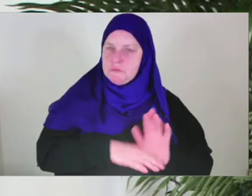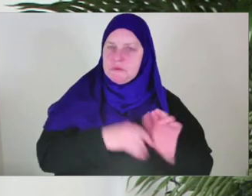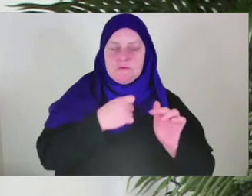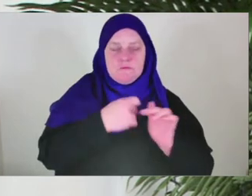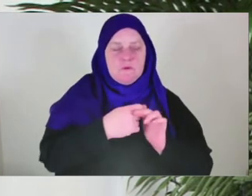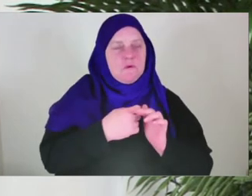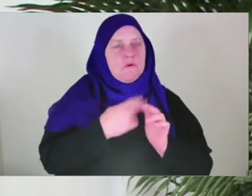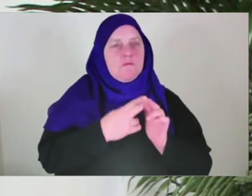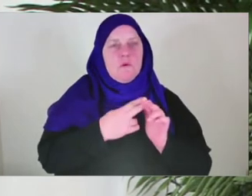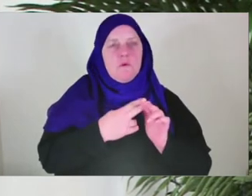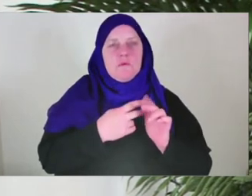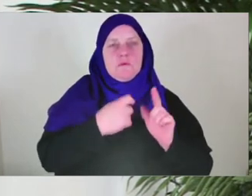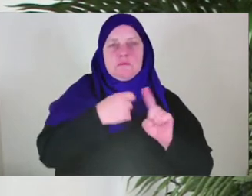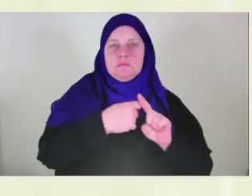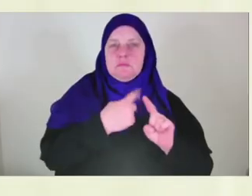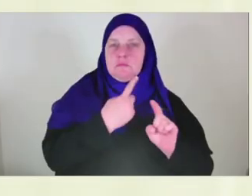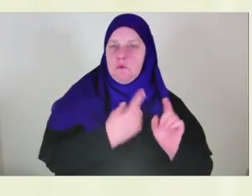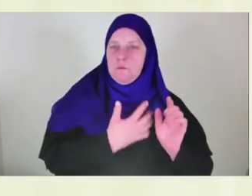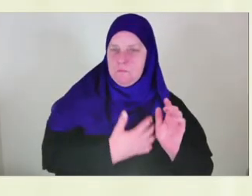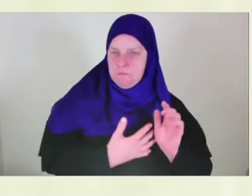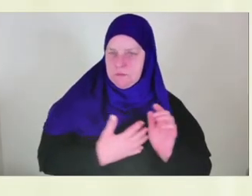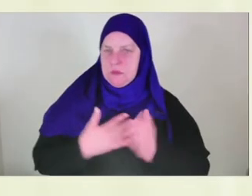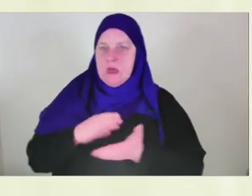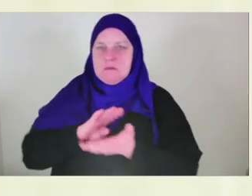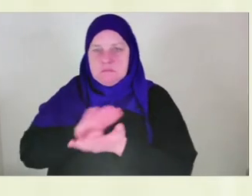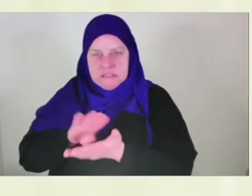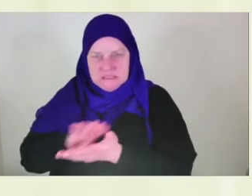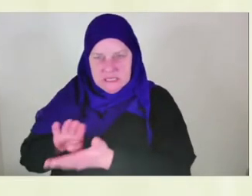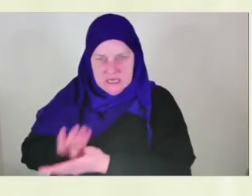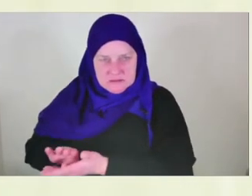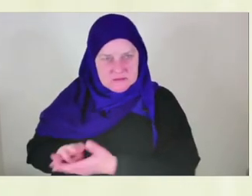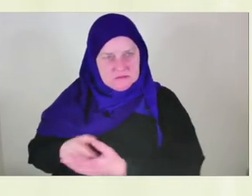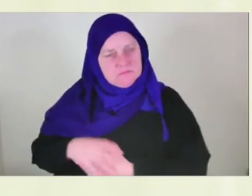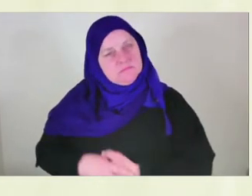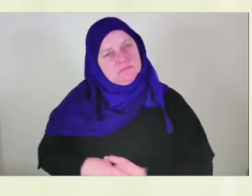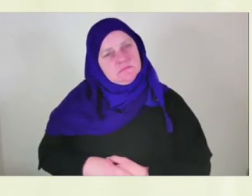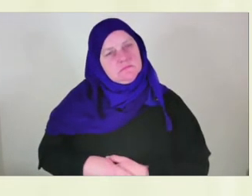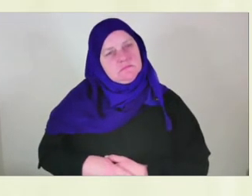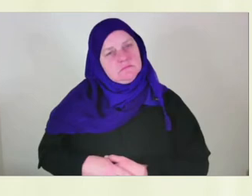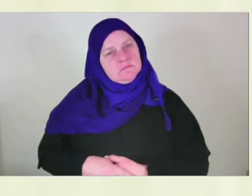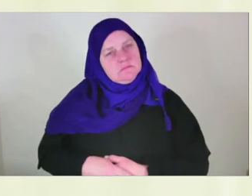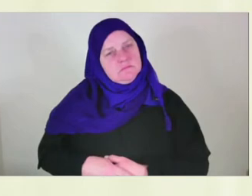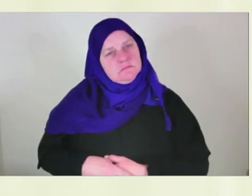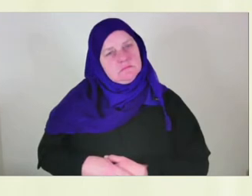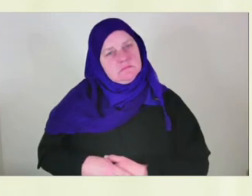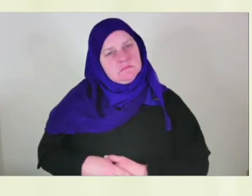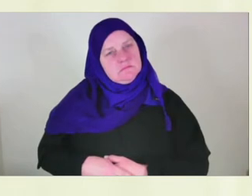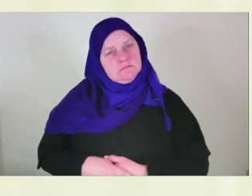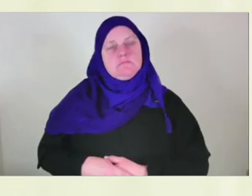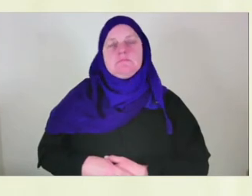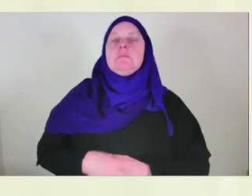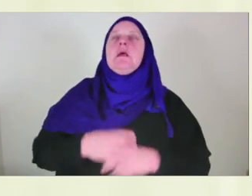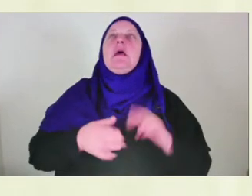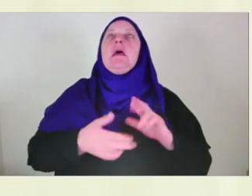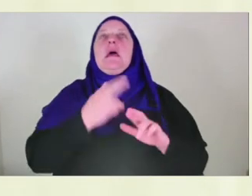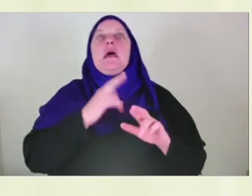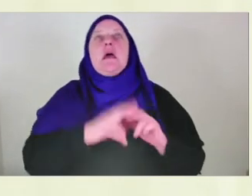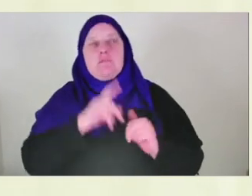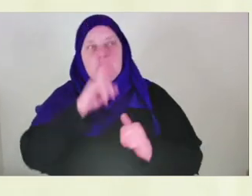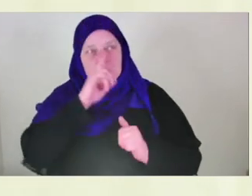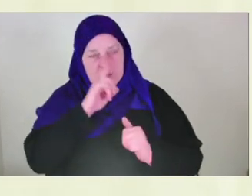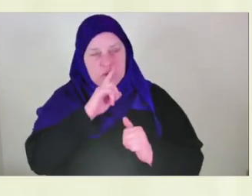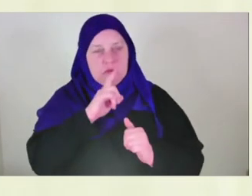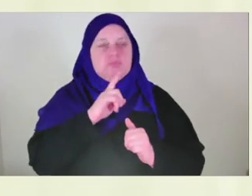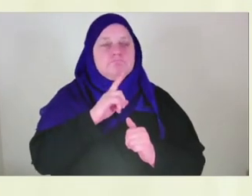more skeptical? Look, the people with good heads on their shoulders are generally